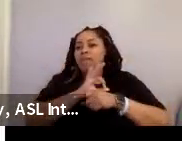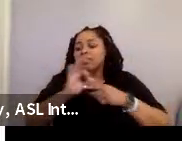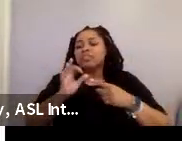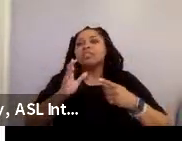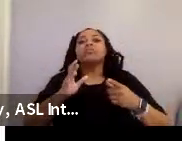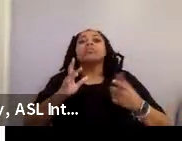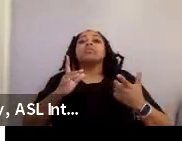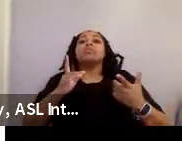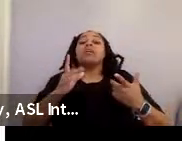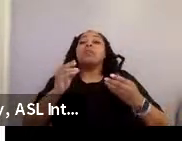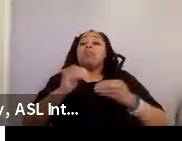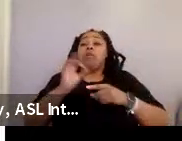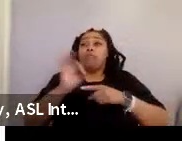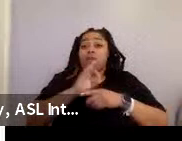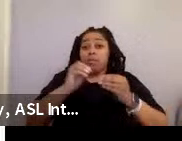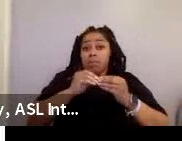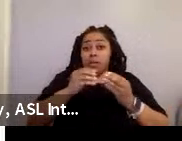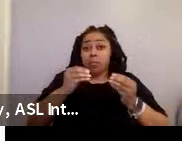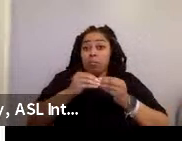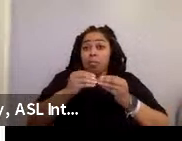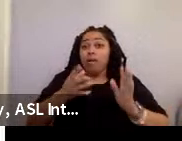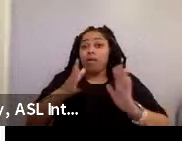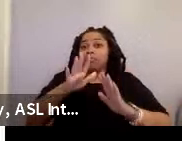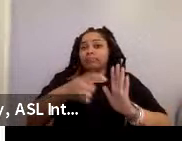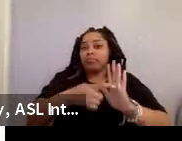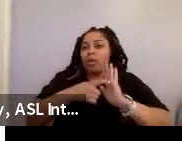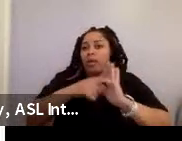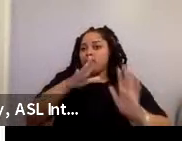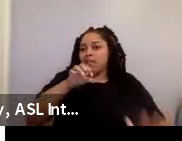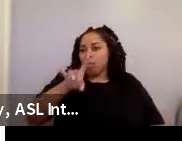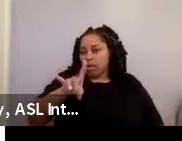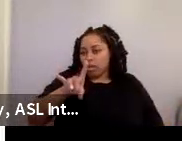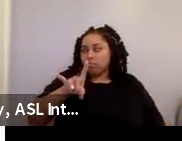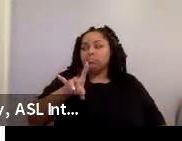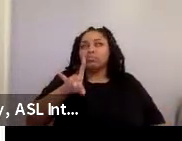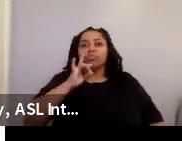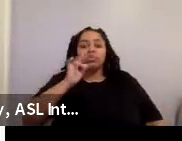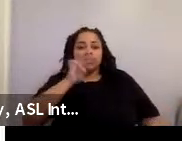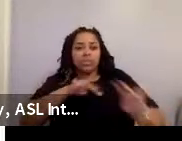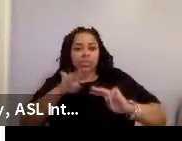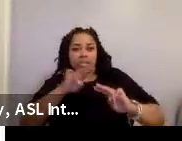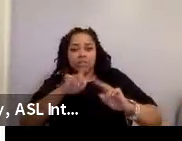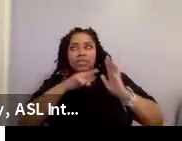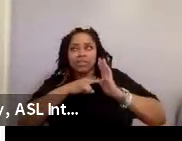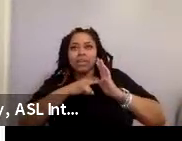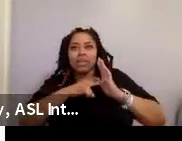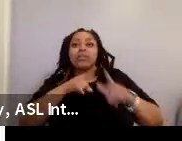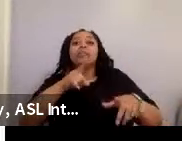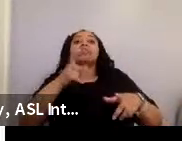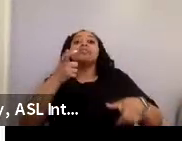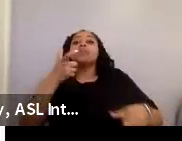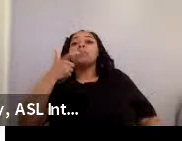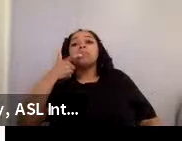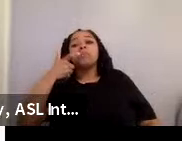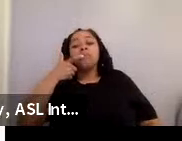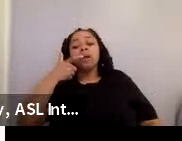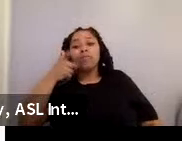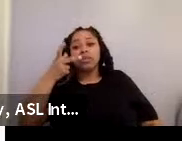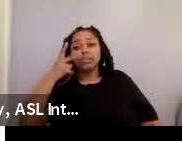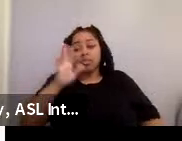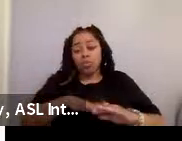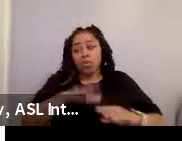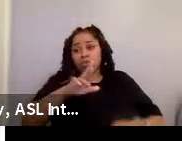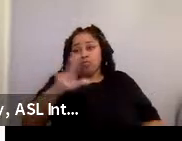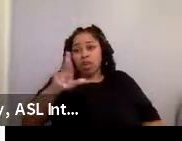usually means more 508 requirements. So let's take a look at the example of the headset microphone pictured on the right